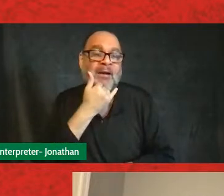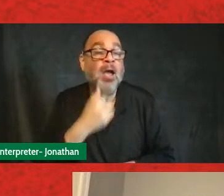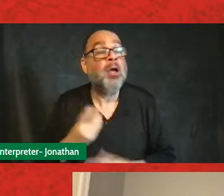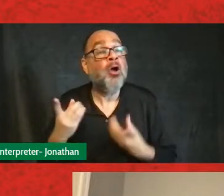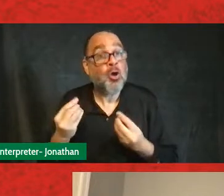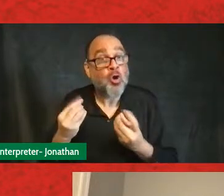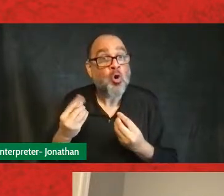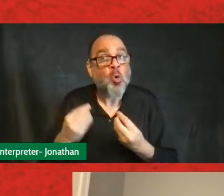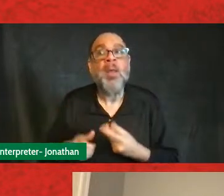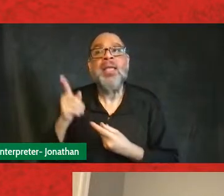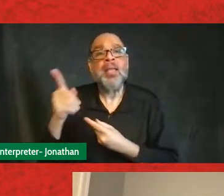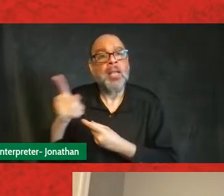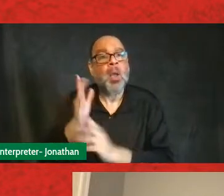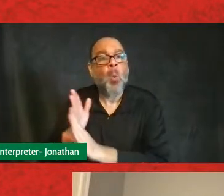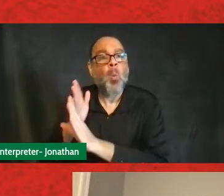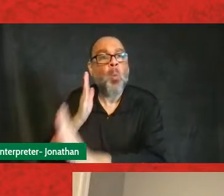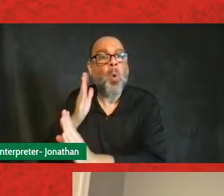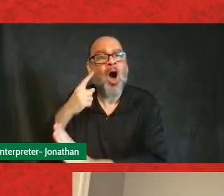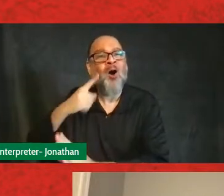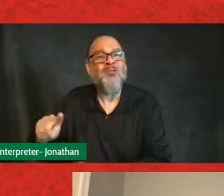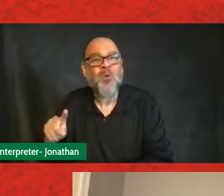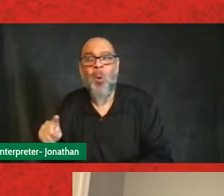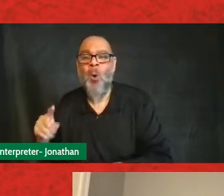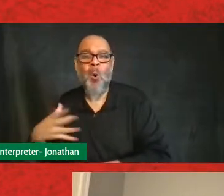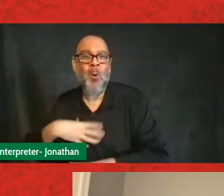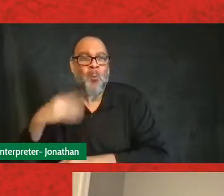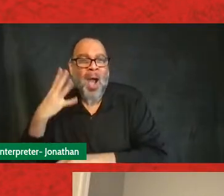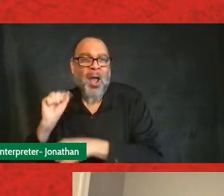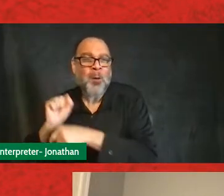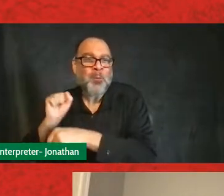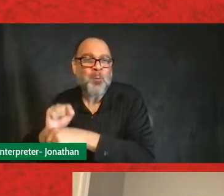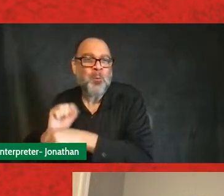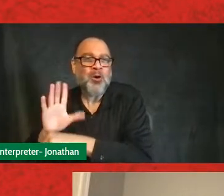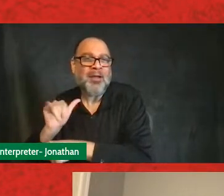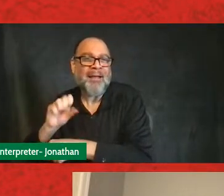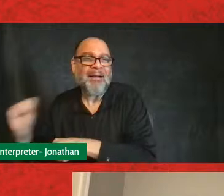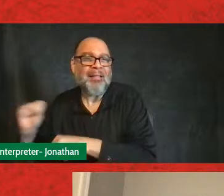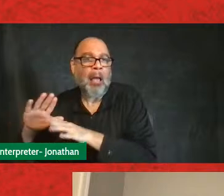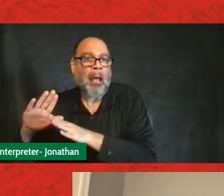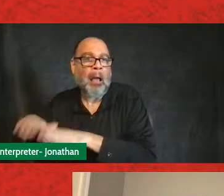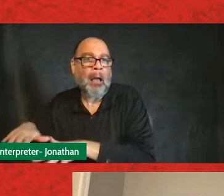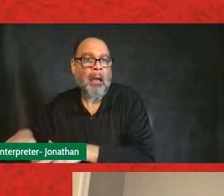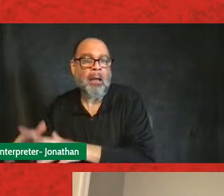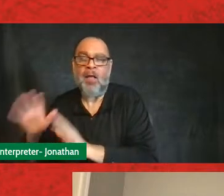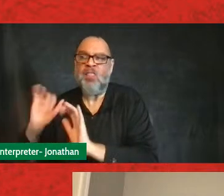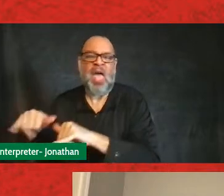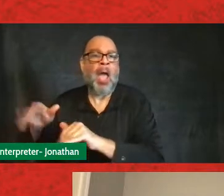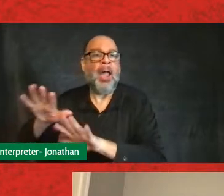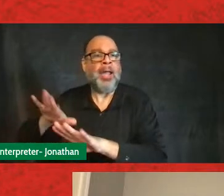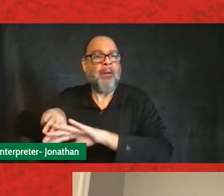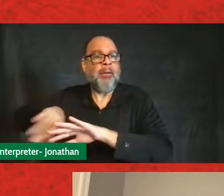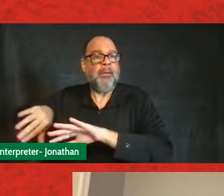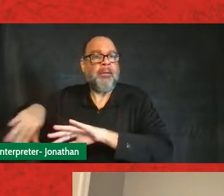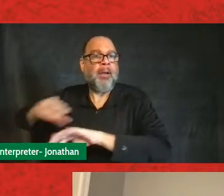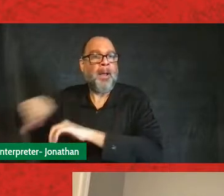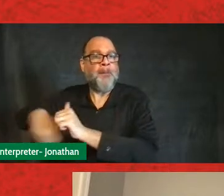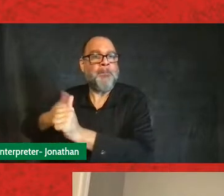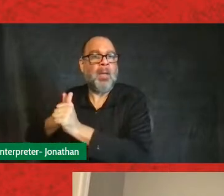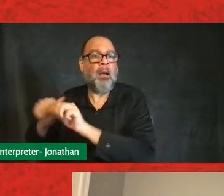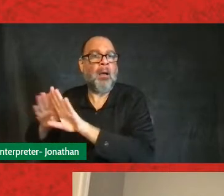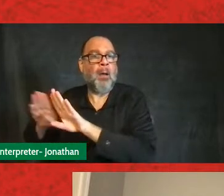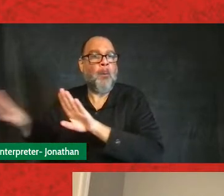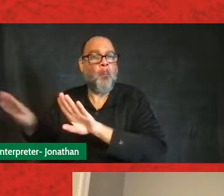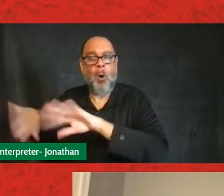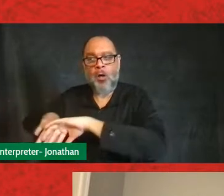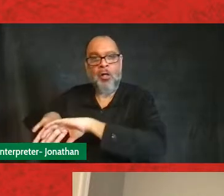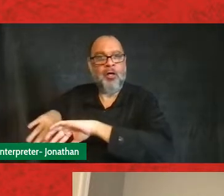segregating rowdy white working class patrons behind this partition. And the legend goes, and I'll tell you where we got the